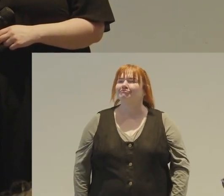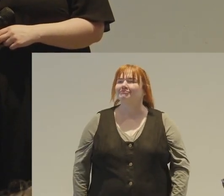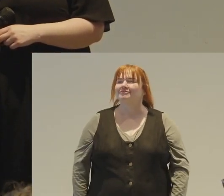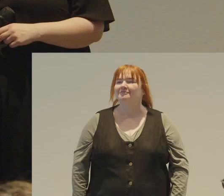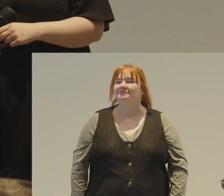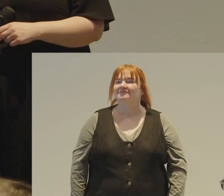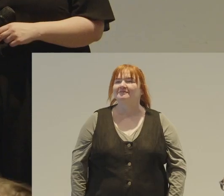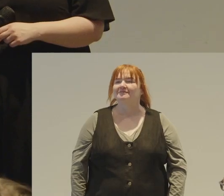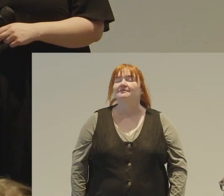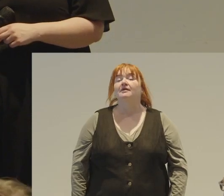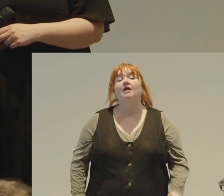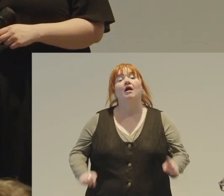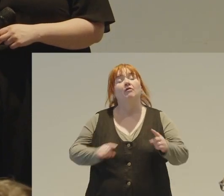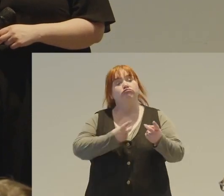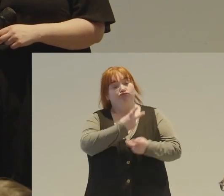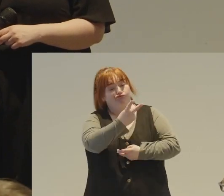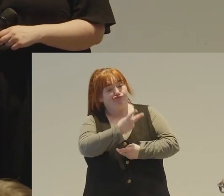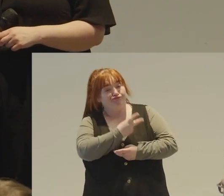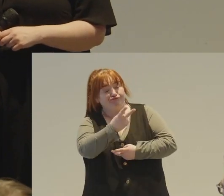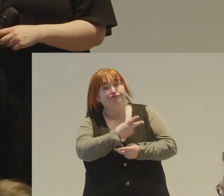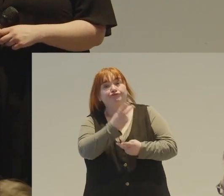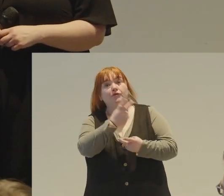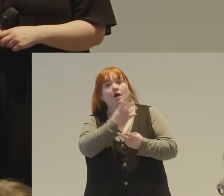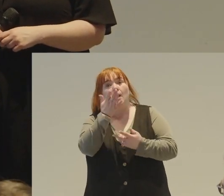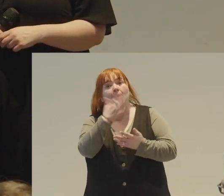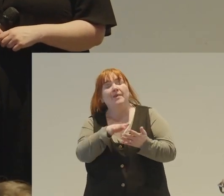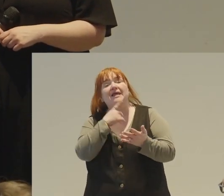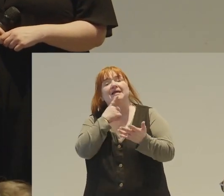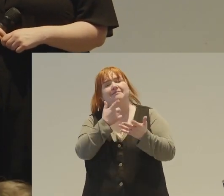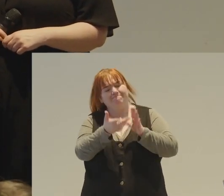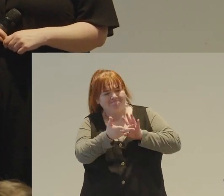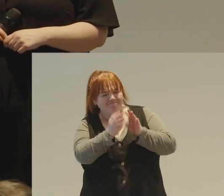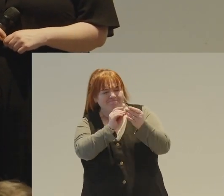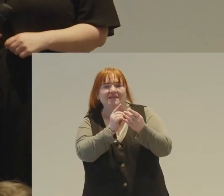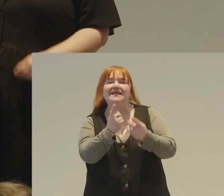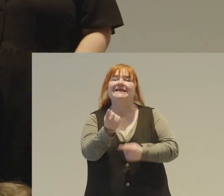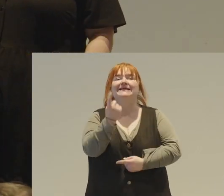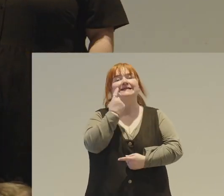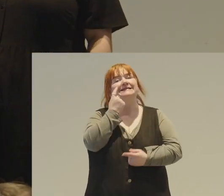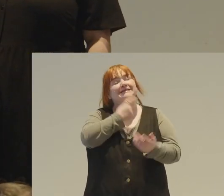And we're doing easy reads